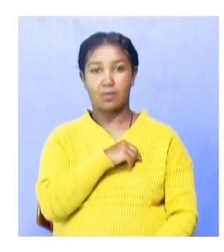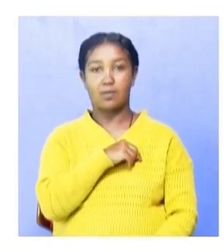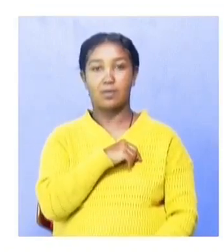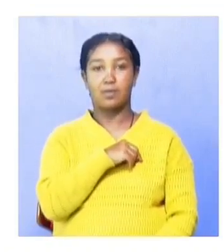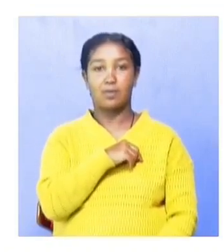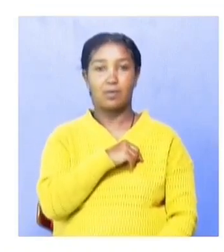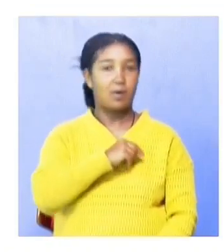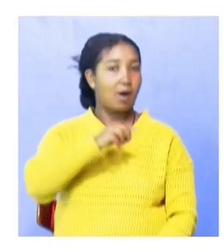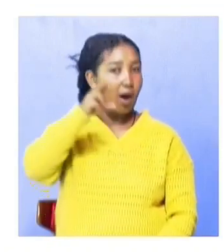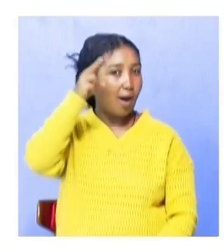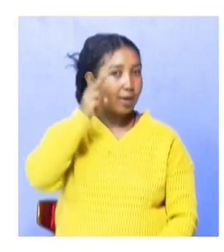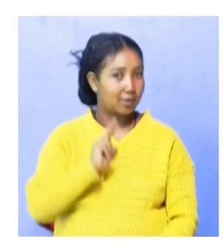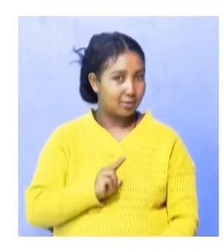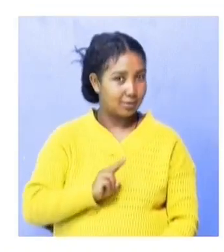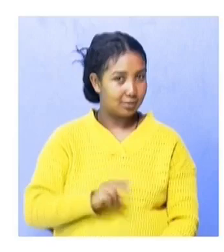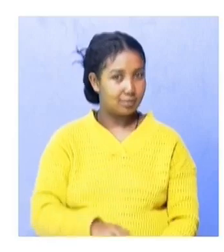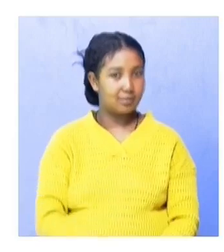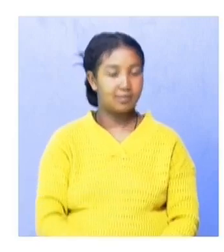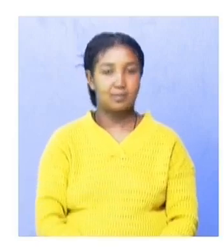uncle.